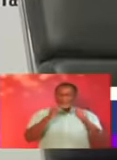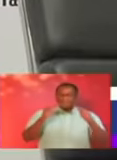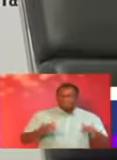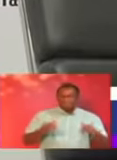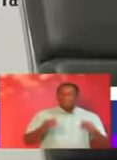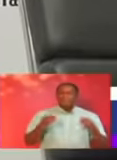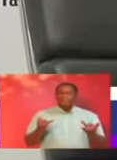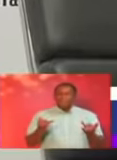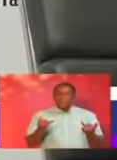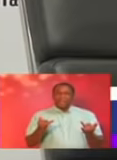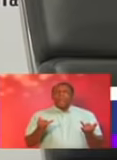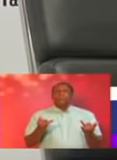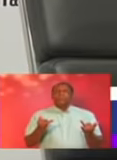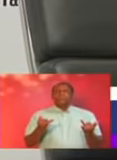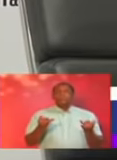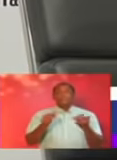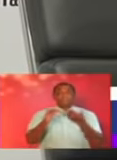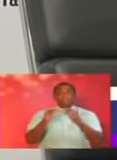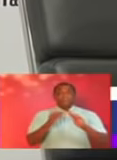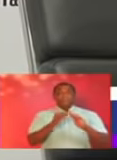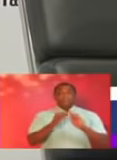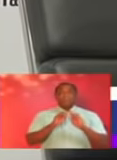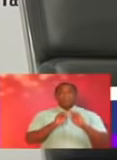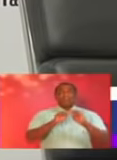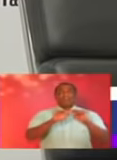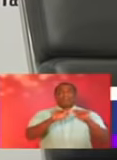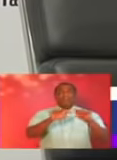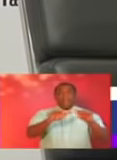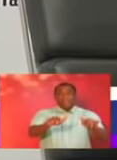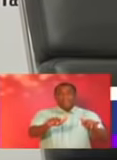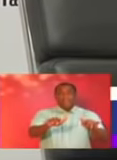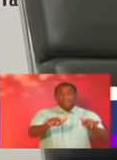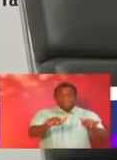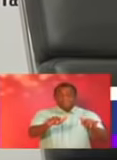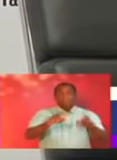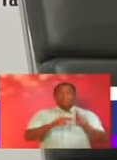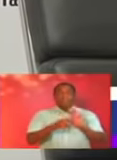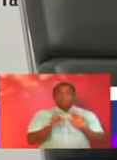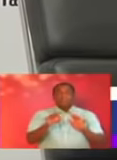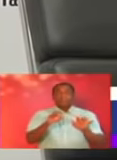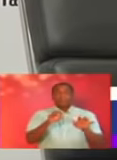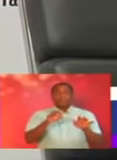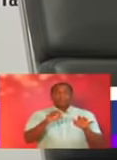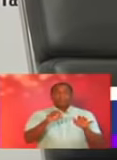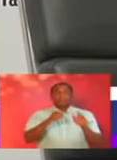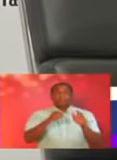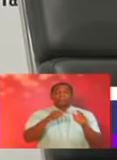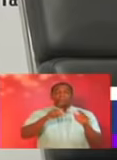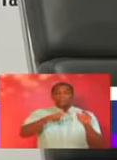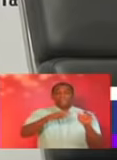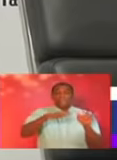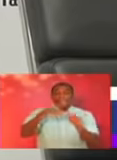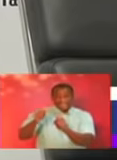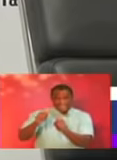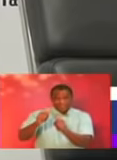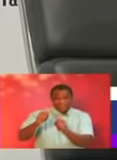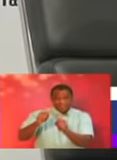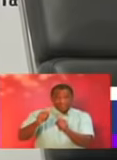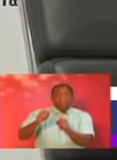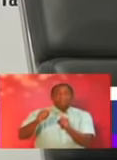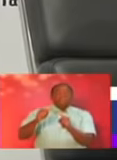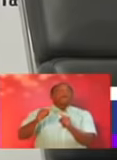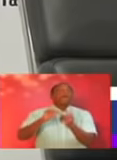have community transmission. So the criteria for discharge is a clinical criteria. So basically, if you are well enough to go home